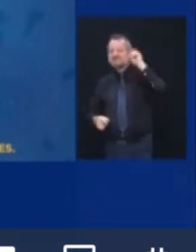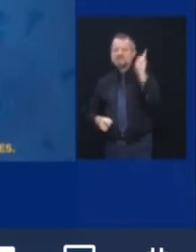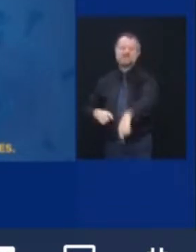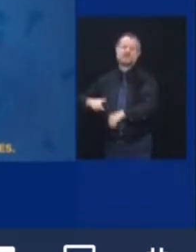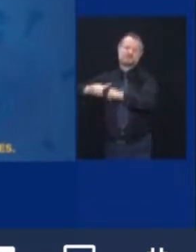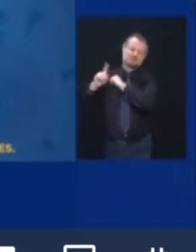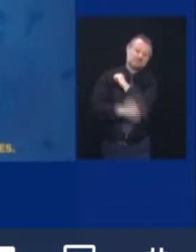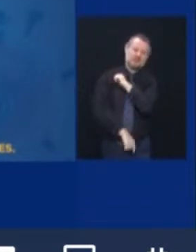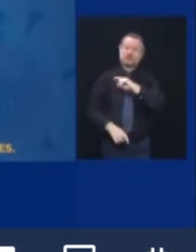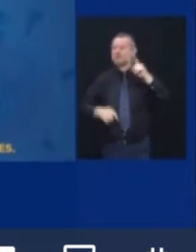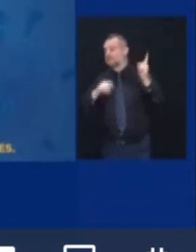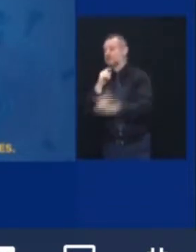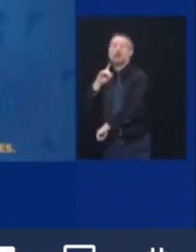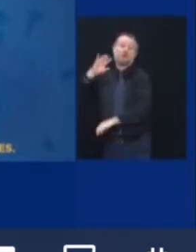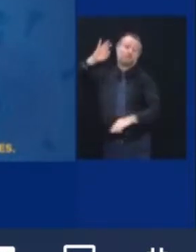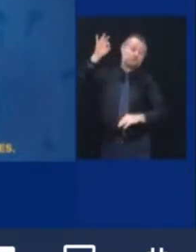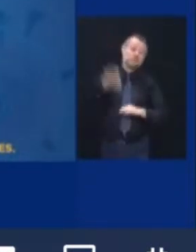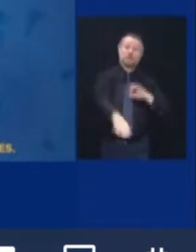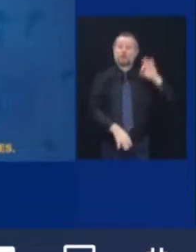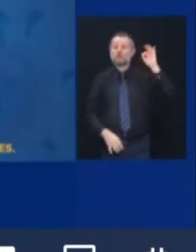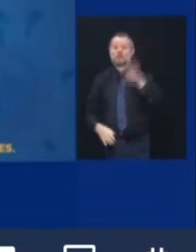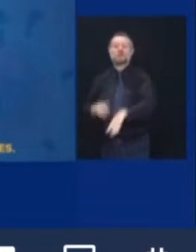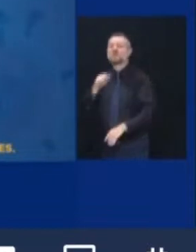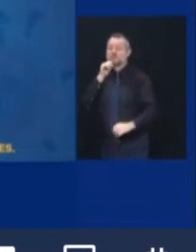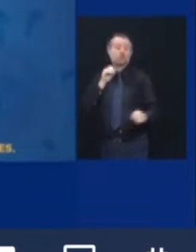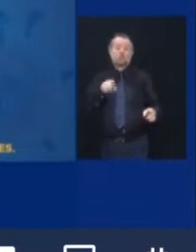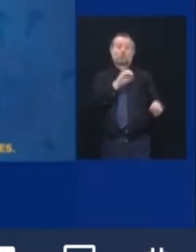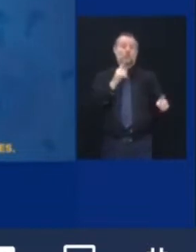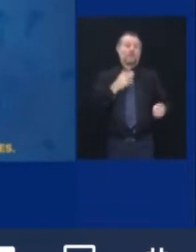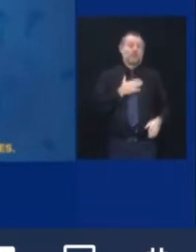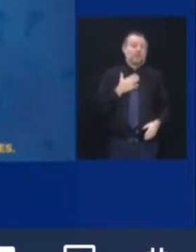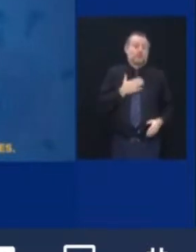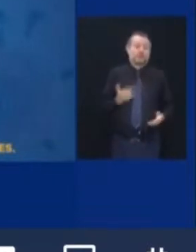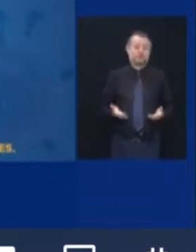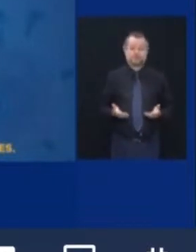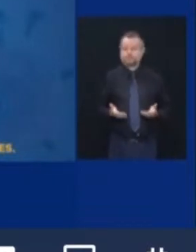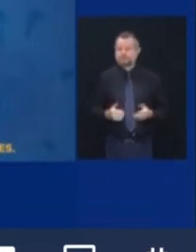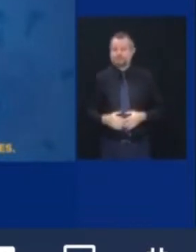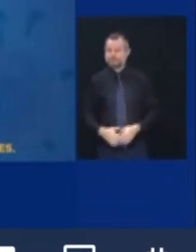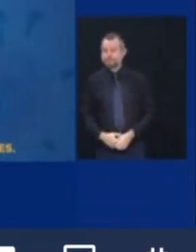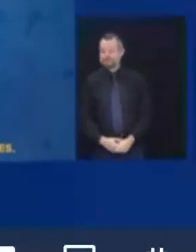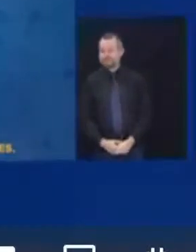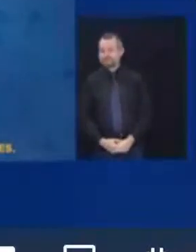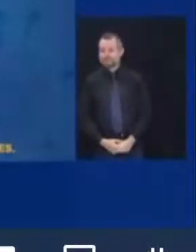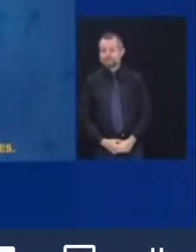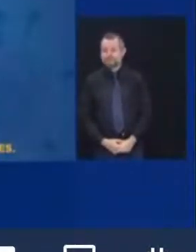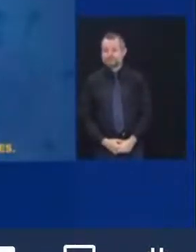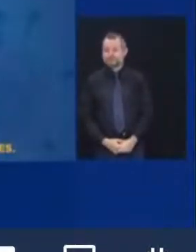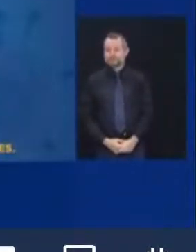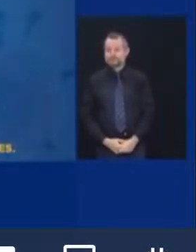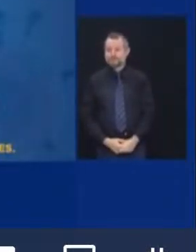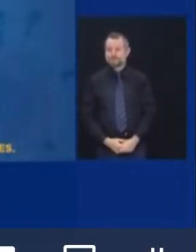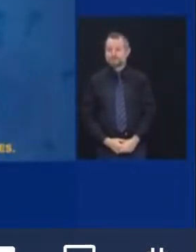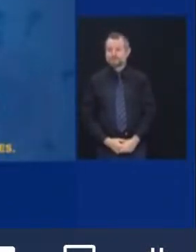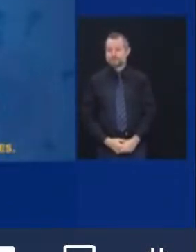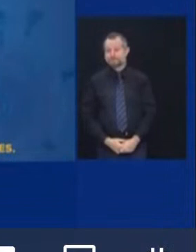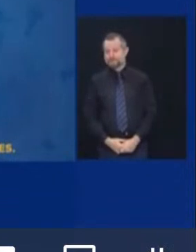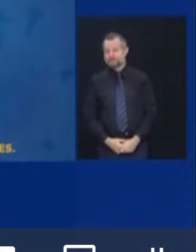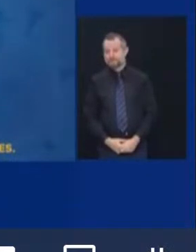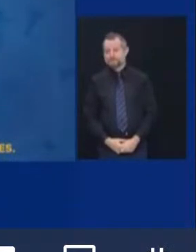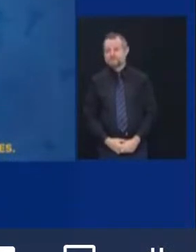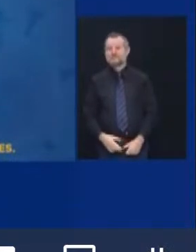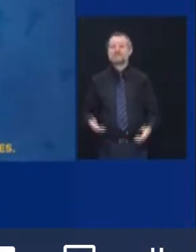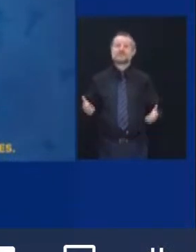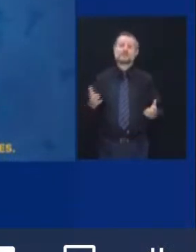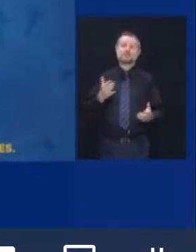all sorts of people, nobody's happy with enforcement. I'm getting sued. I'm going to get sued by family